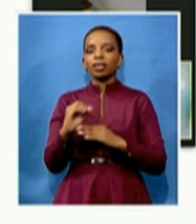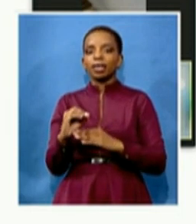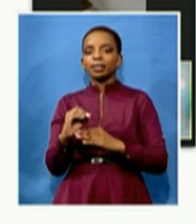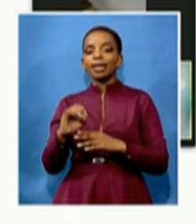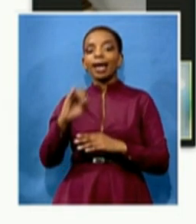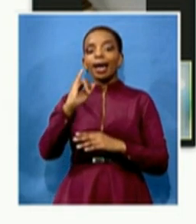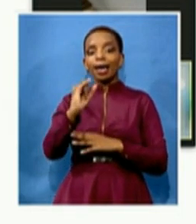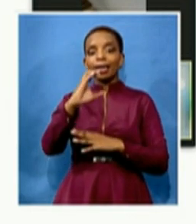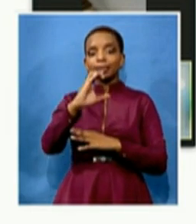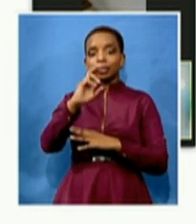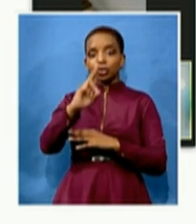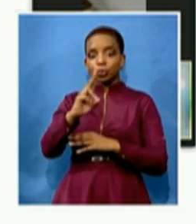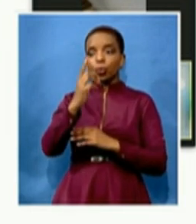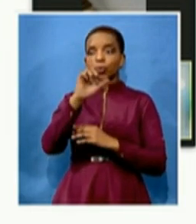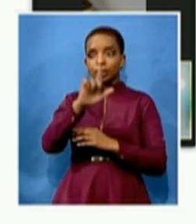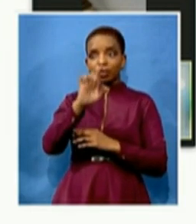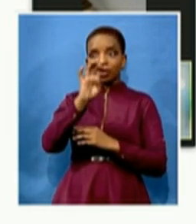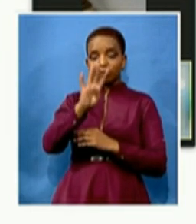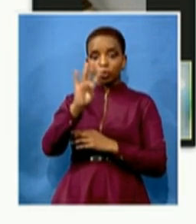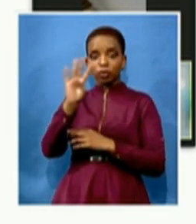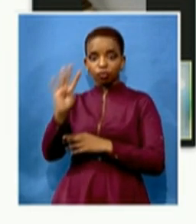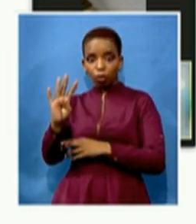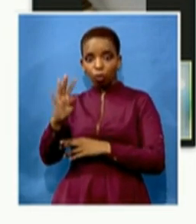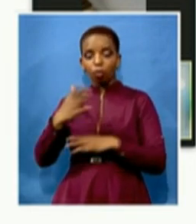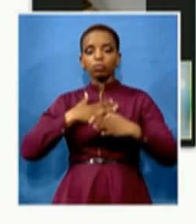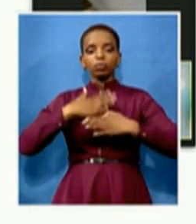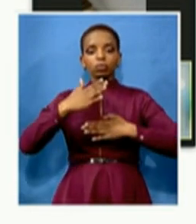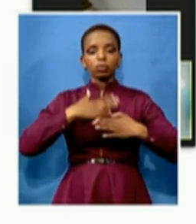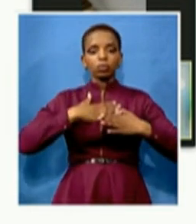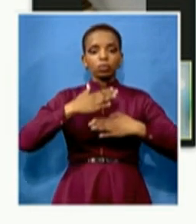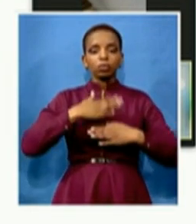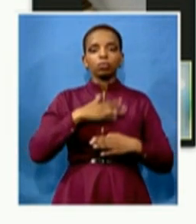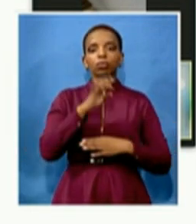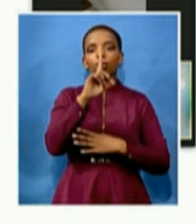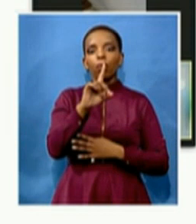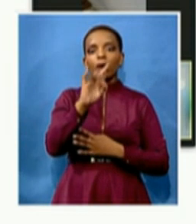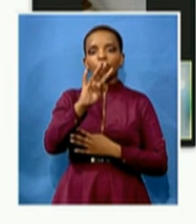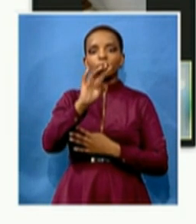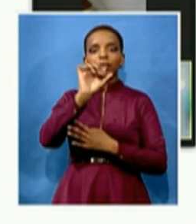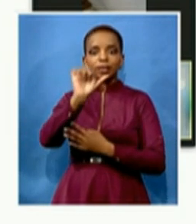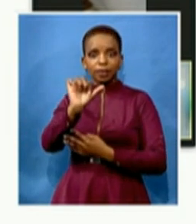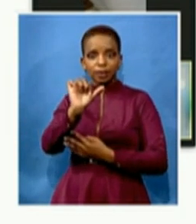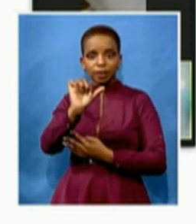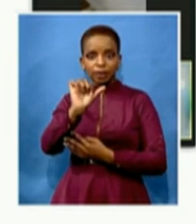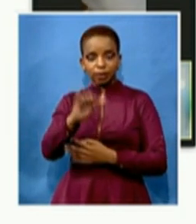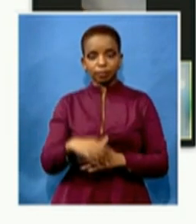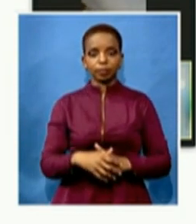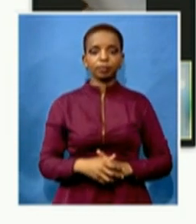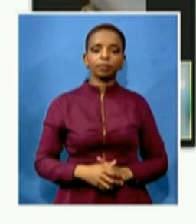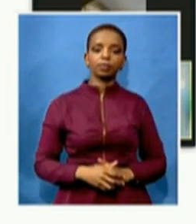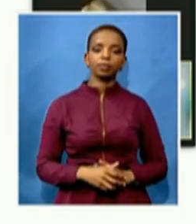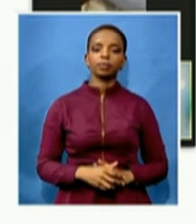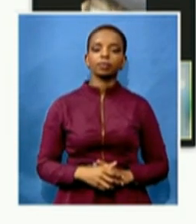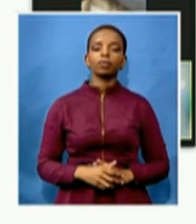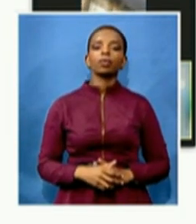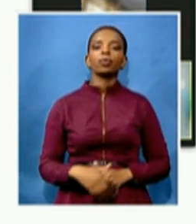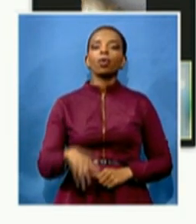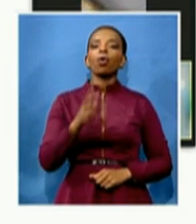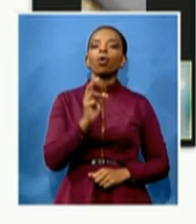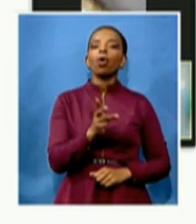at 146. We also then see the total number of